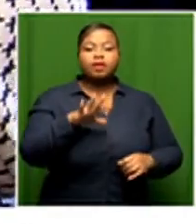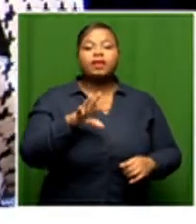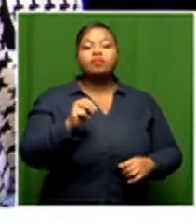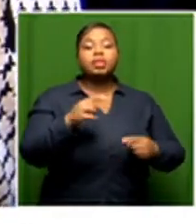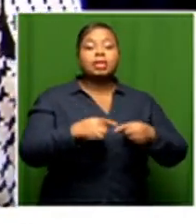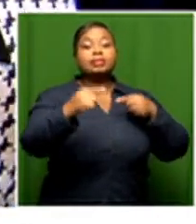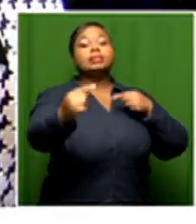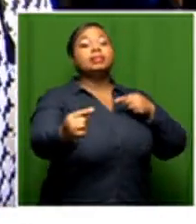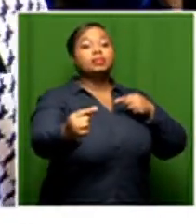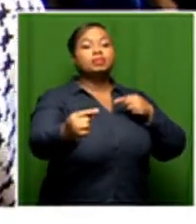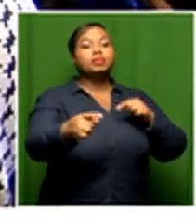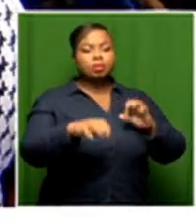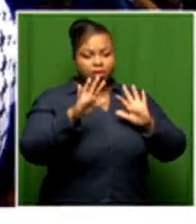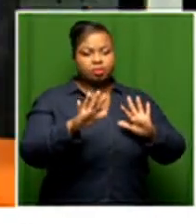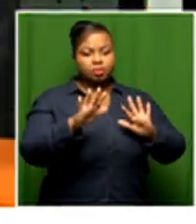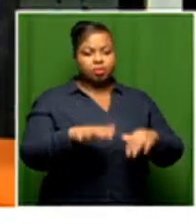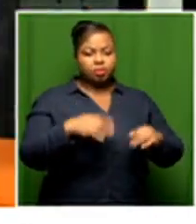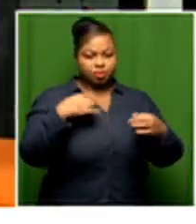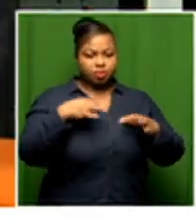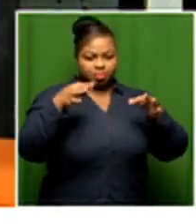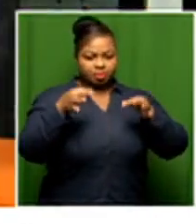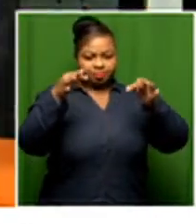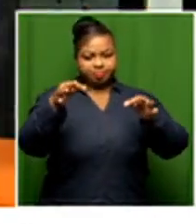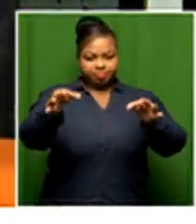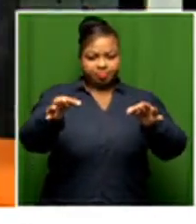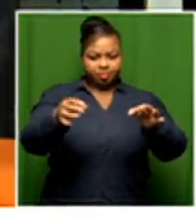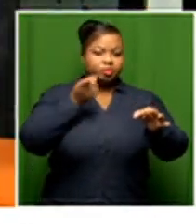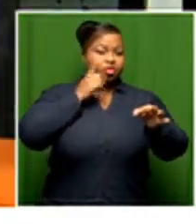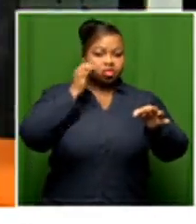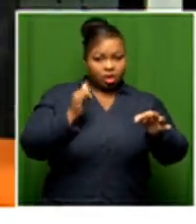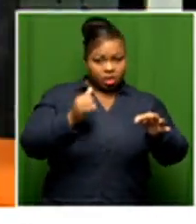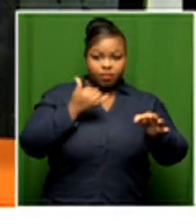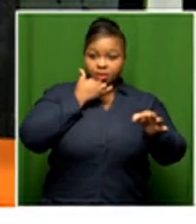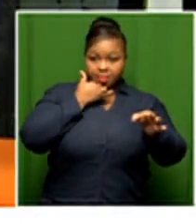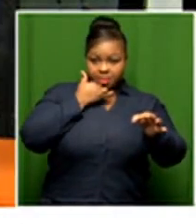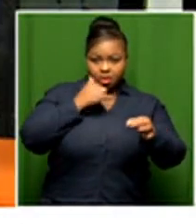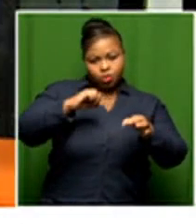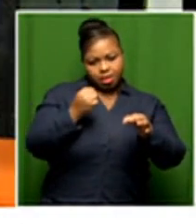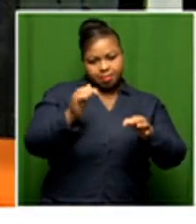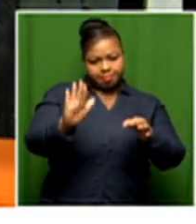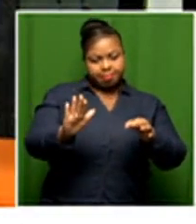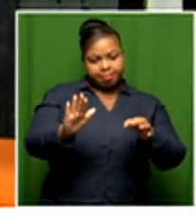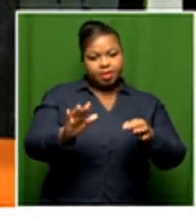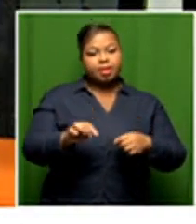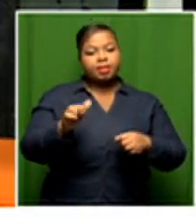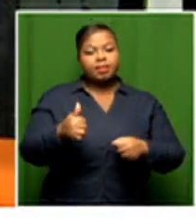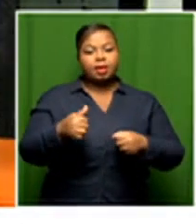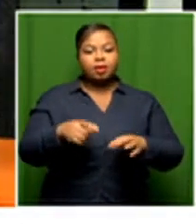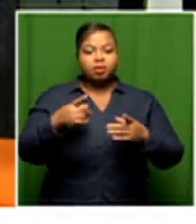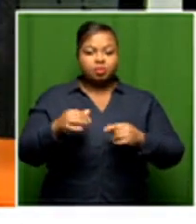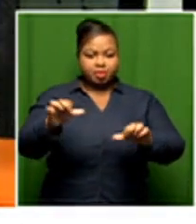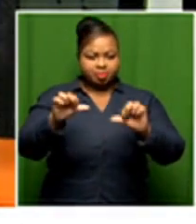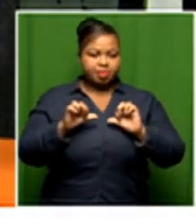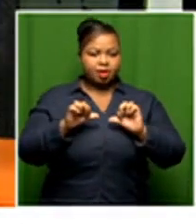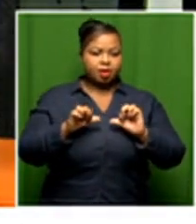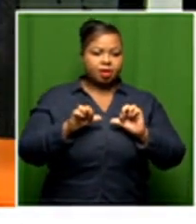meters away. Said, I brought your garment, have a look at it, and when they said they're happy, you keep it, and then otherwise you have to bring